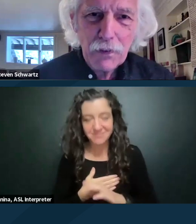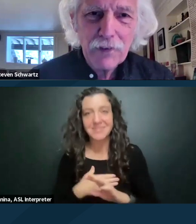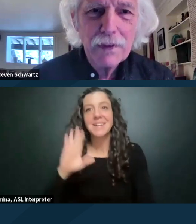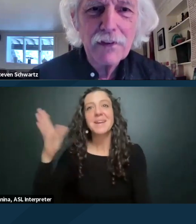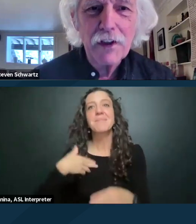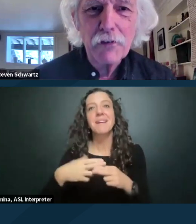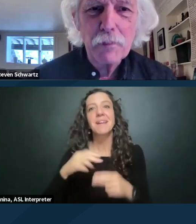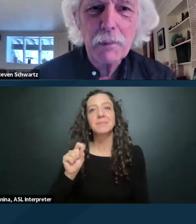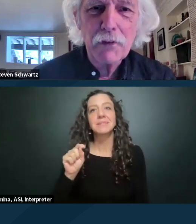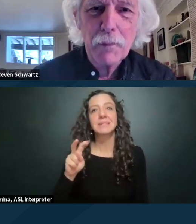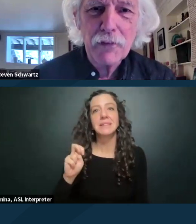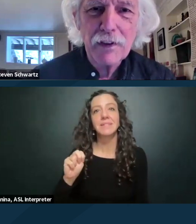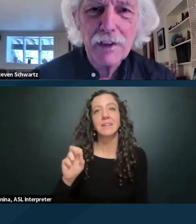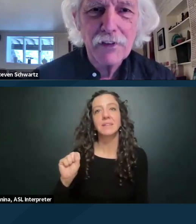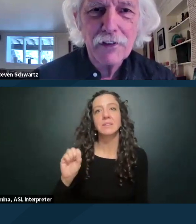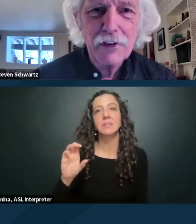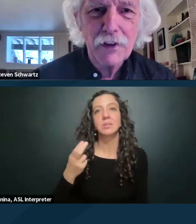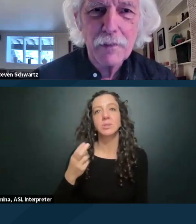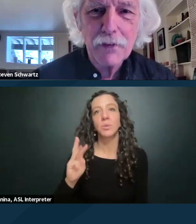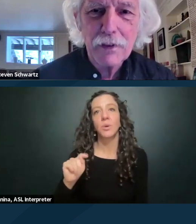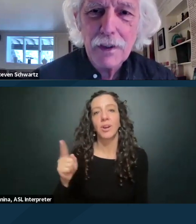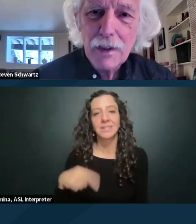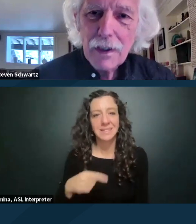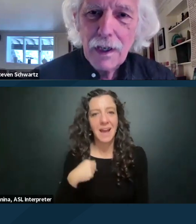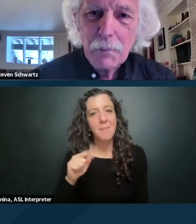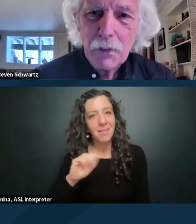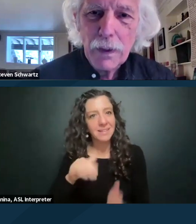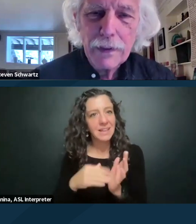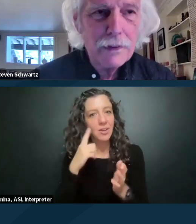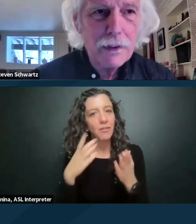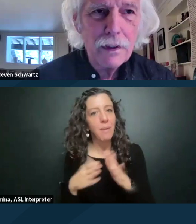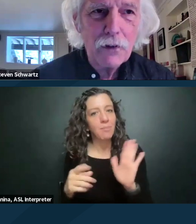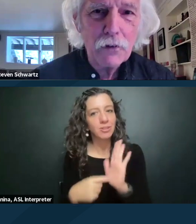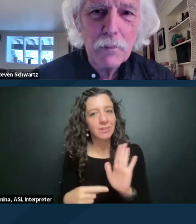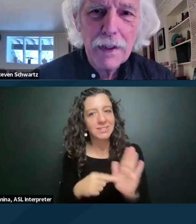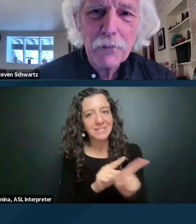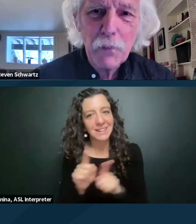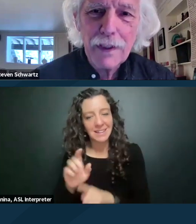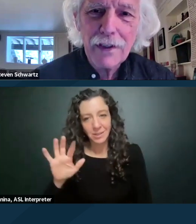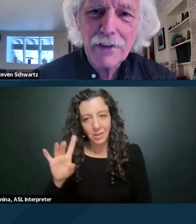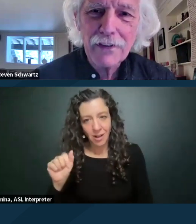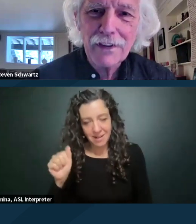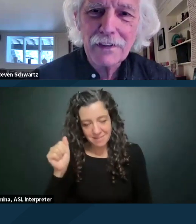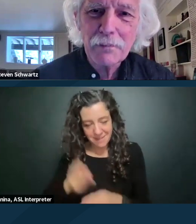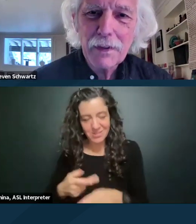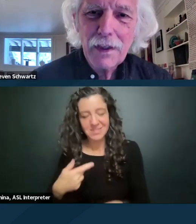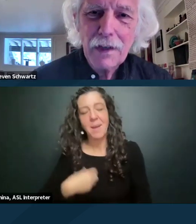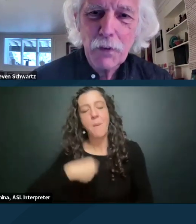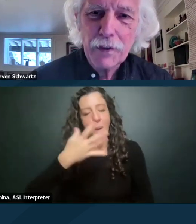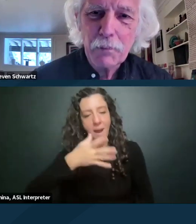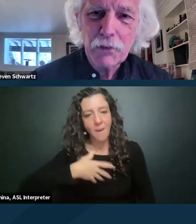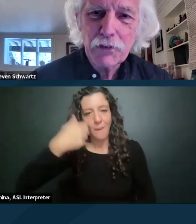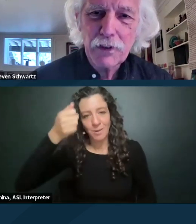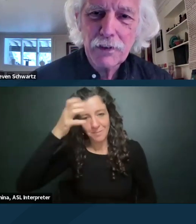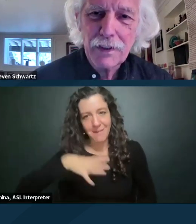Stephen Schwartz. I'm at the Center for Public Representation, as Claudia mentioned. I'm a white older man, white hair.